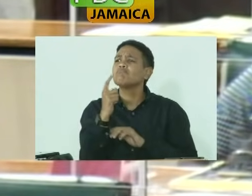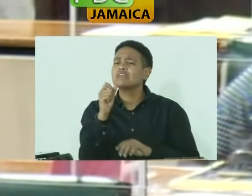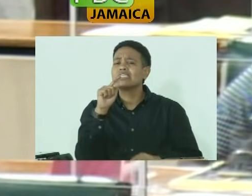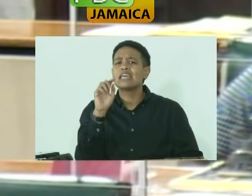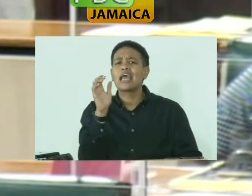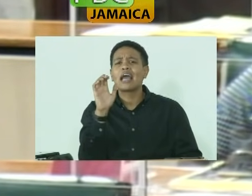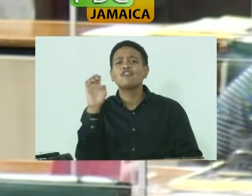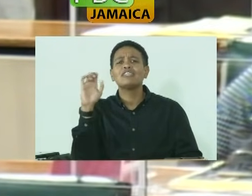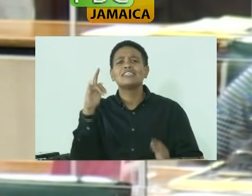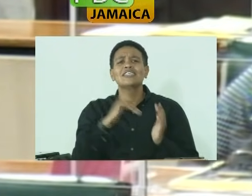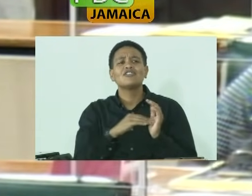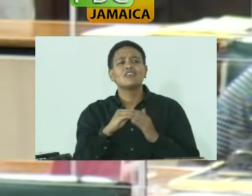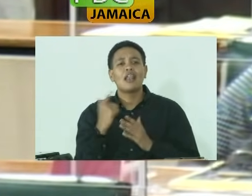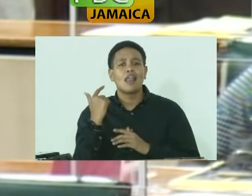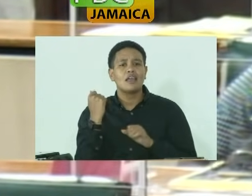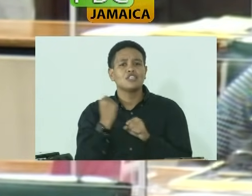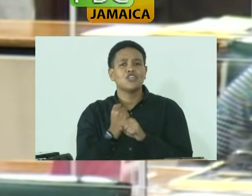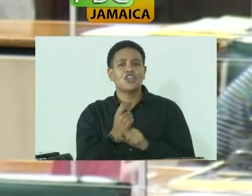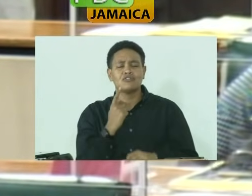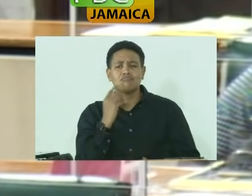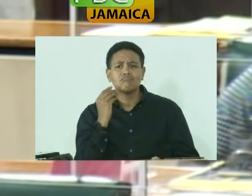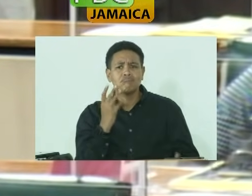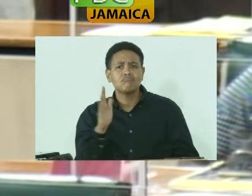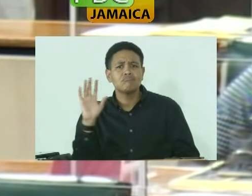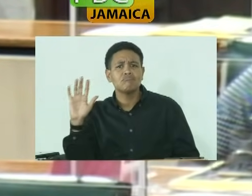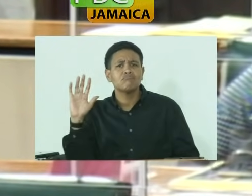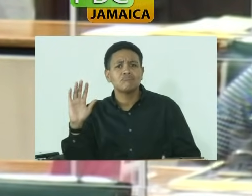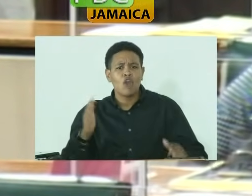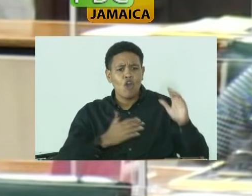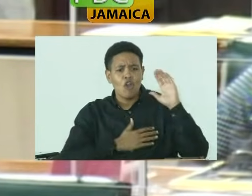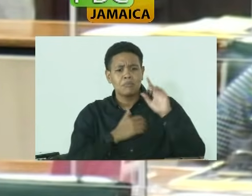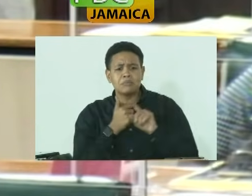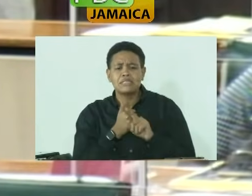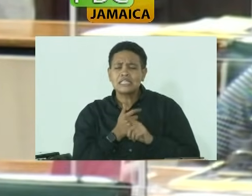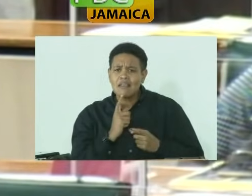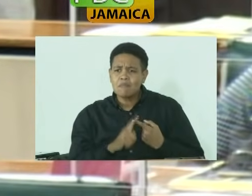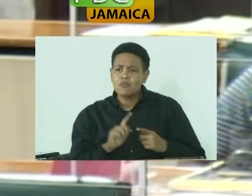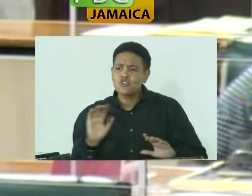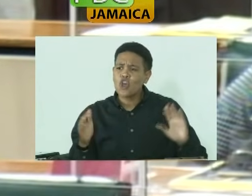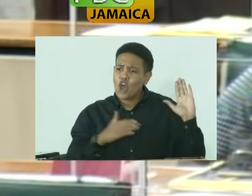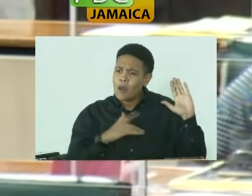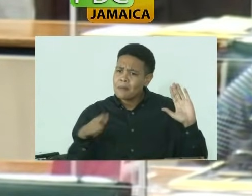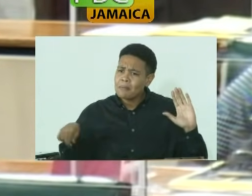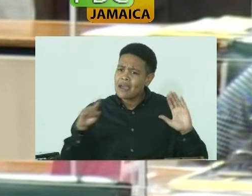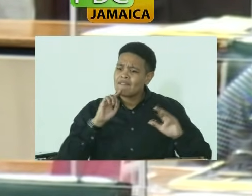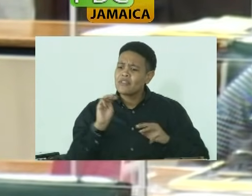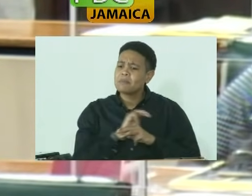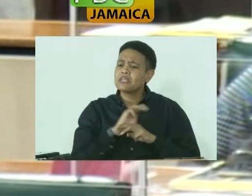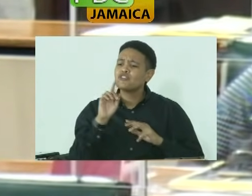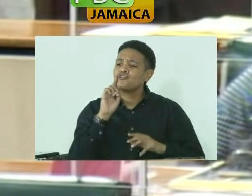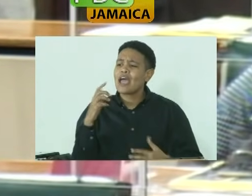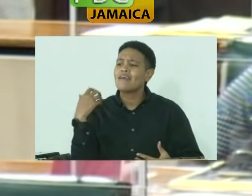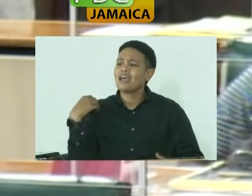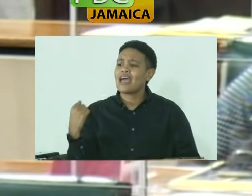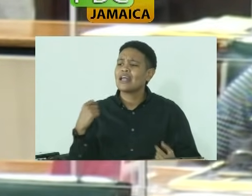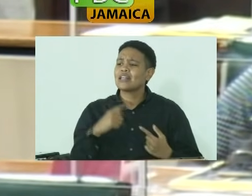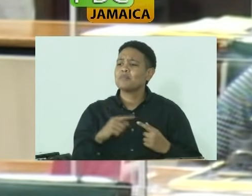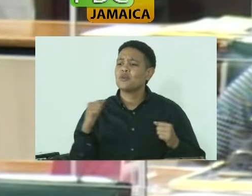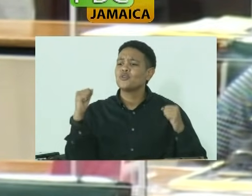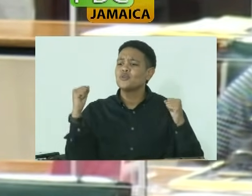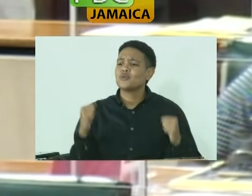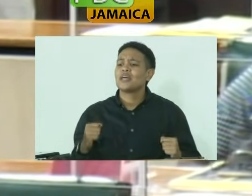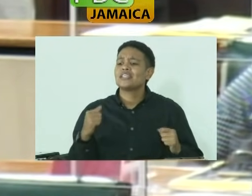East Central in the last year and gave his commitment and the commitment of the Ministry of Health and